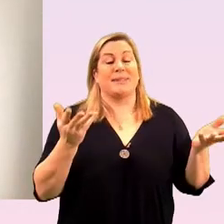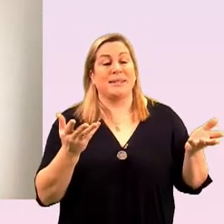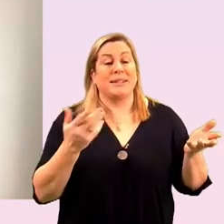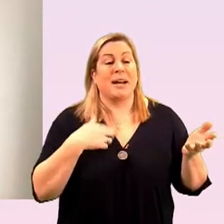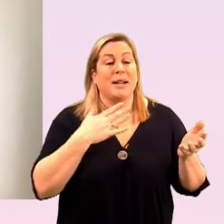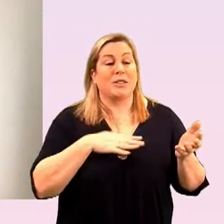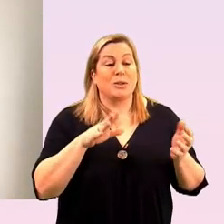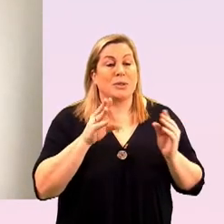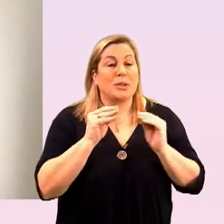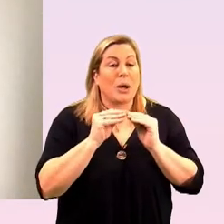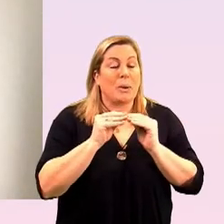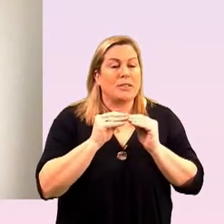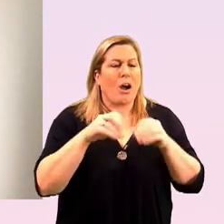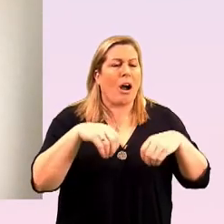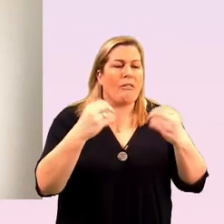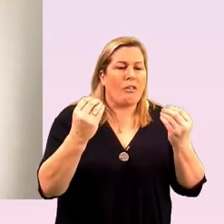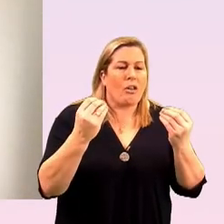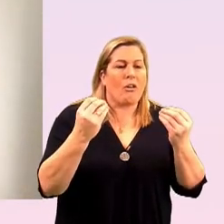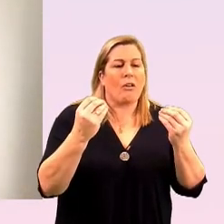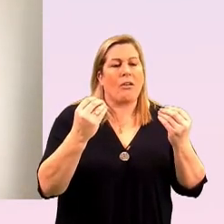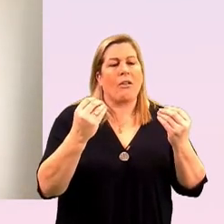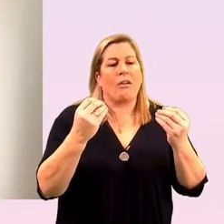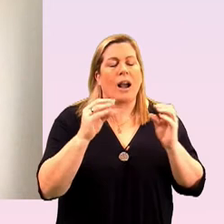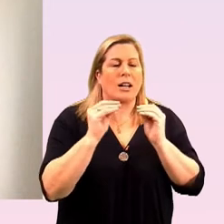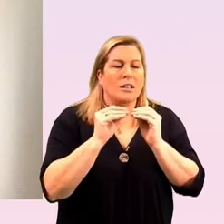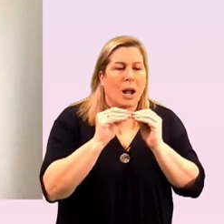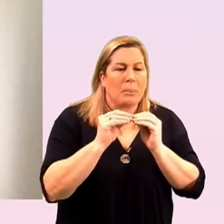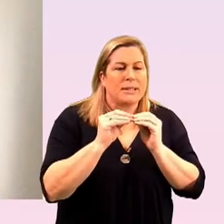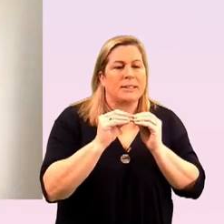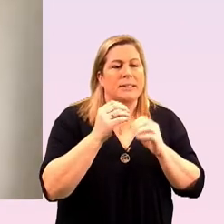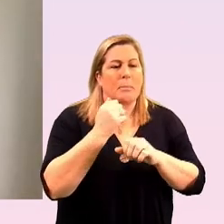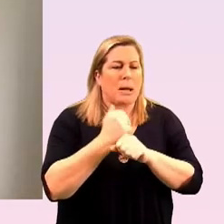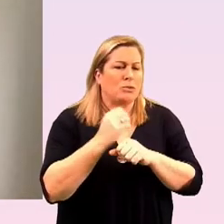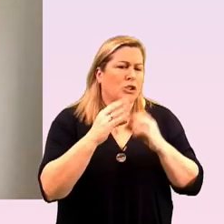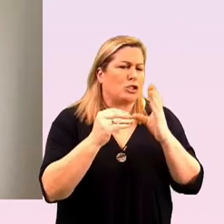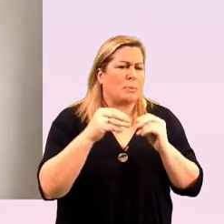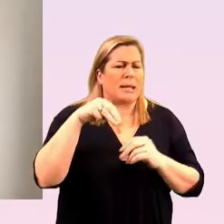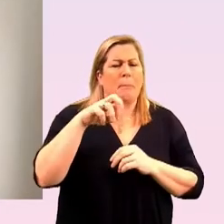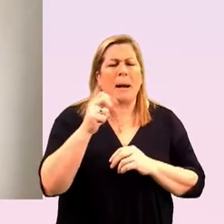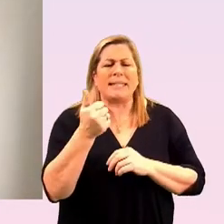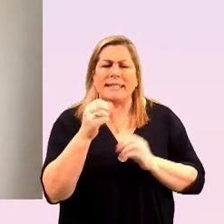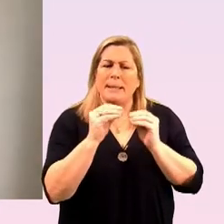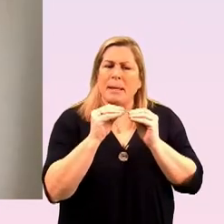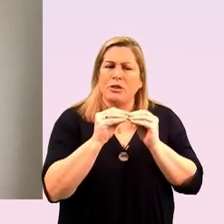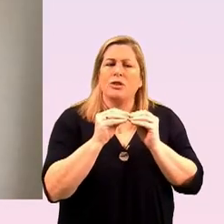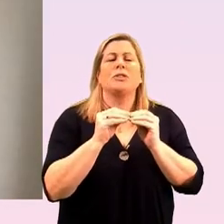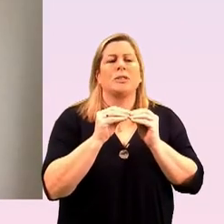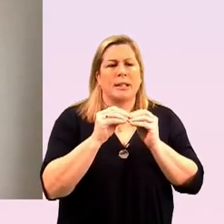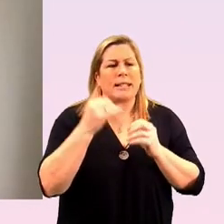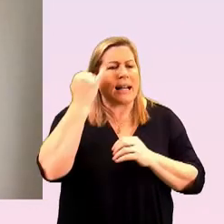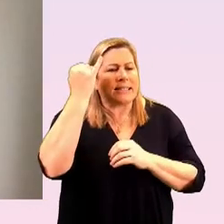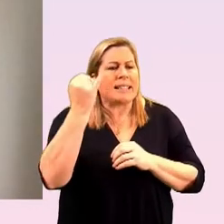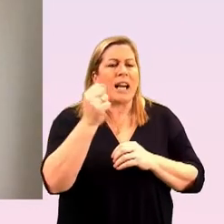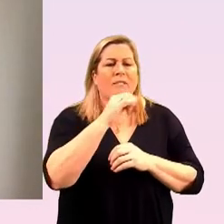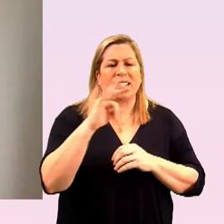just offer a comment about something that Martina said, this idea of